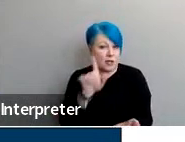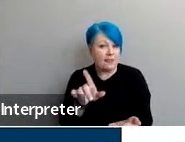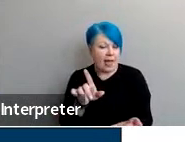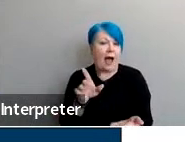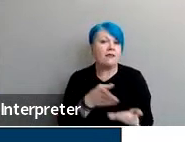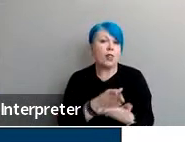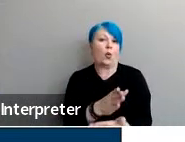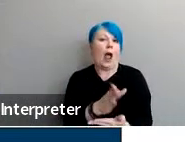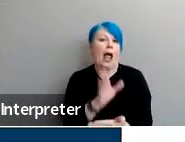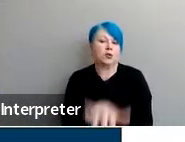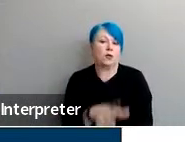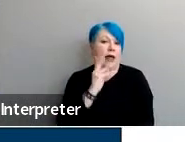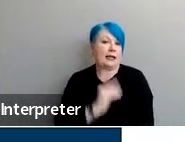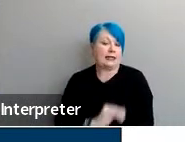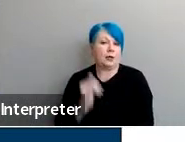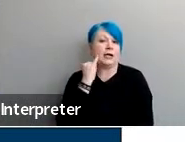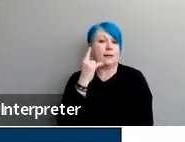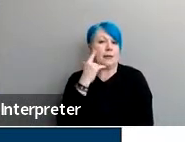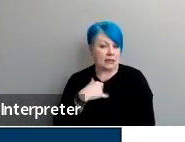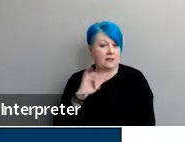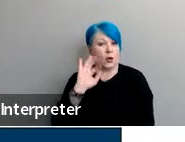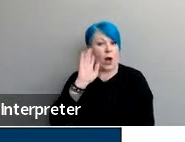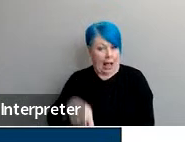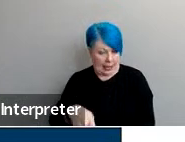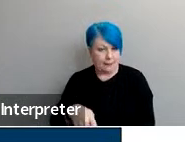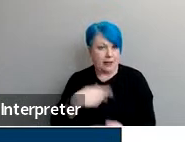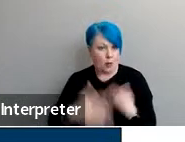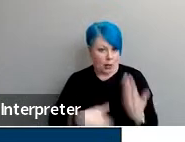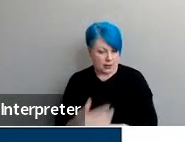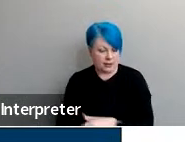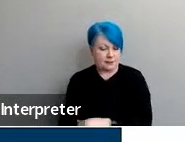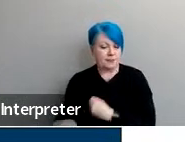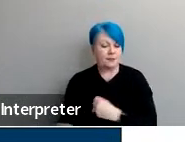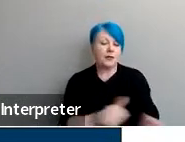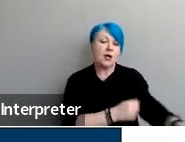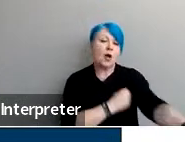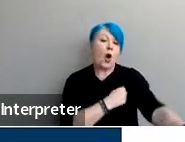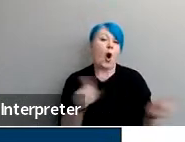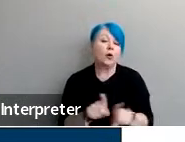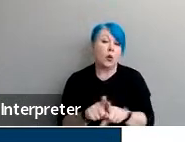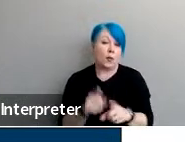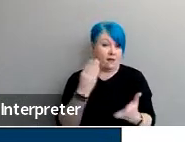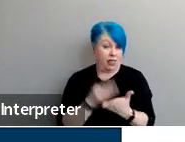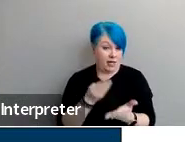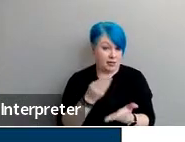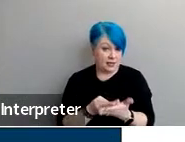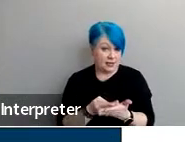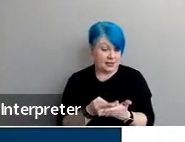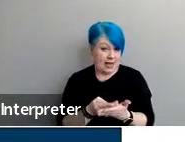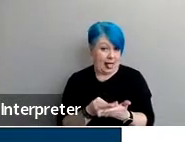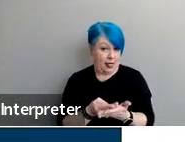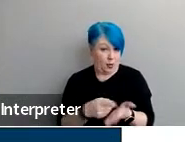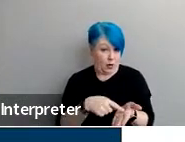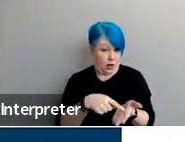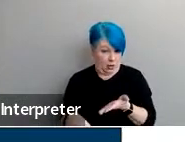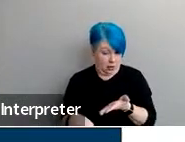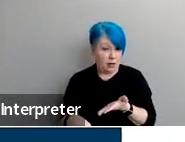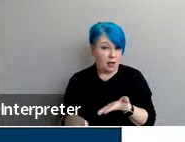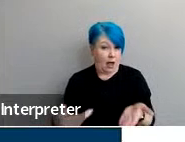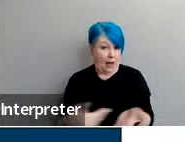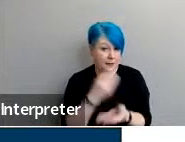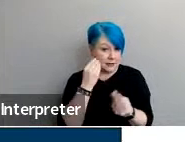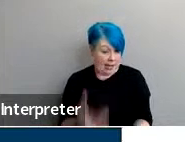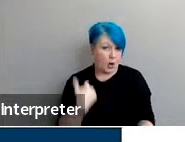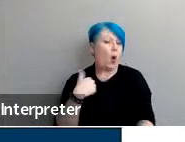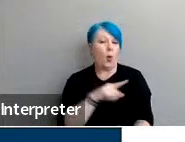team qualifies them for summer school. We have the summer salary update. So we've been very supportive in looking at increasing the